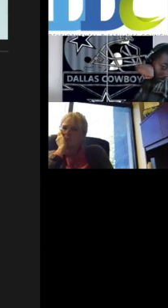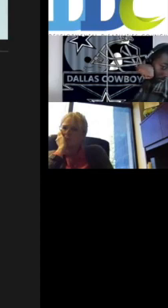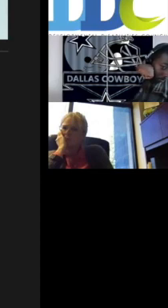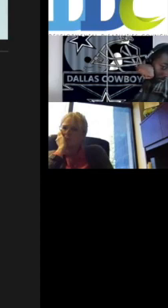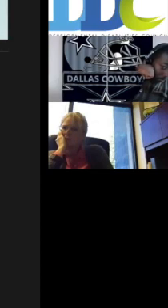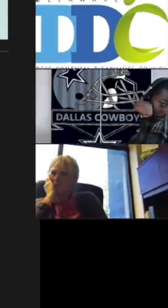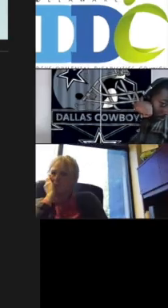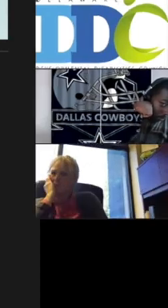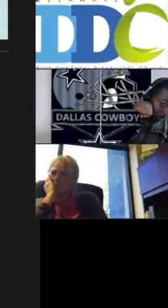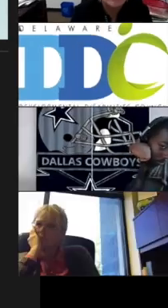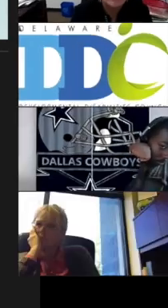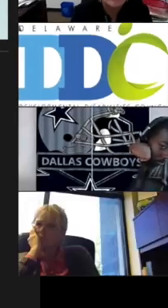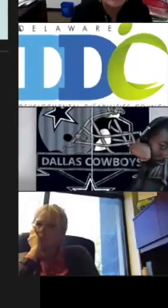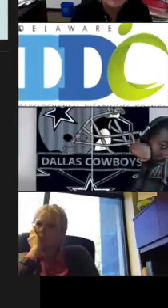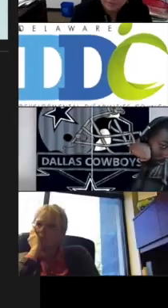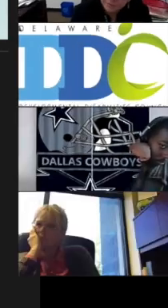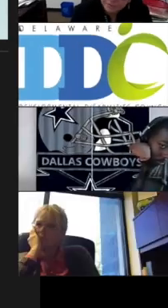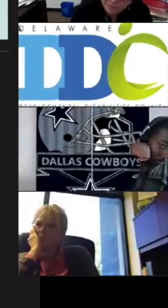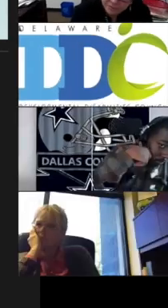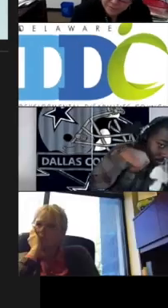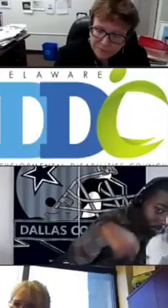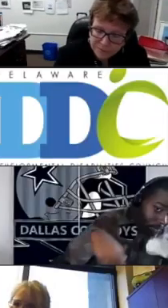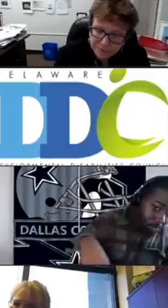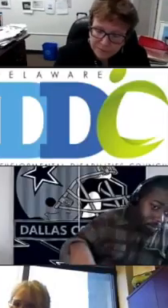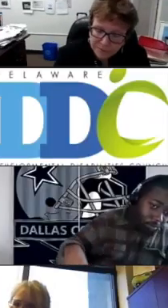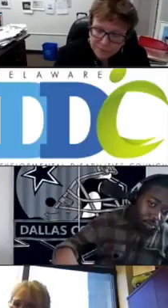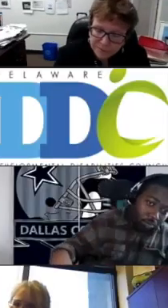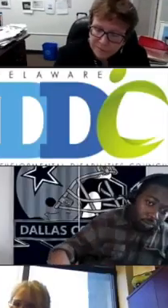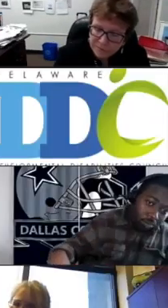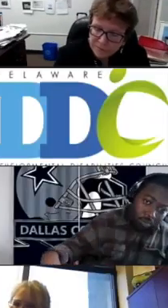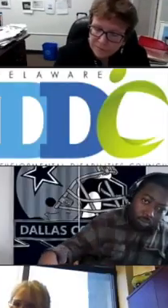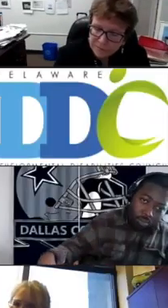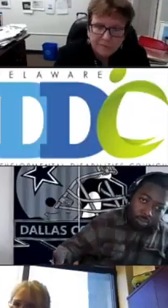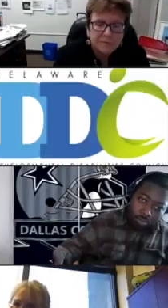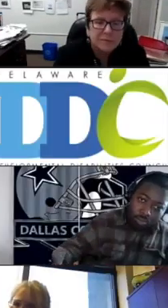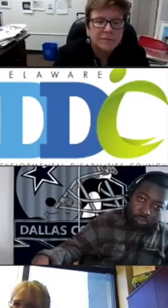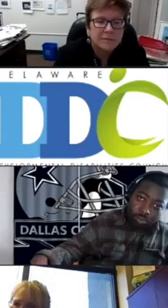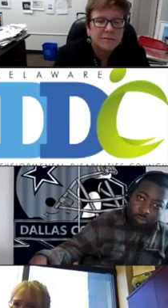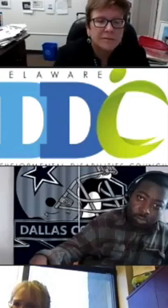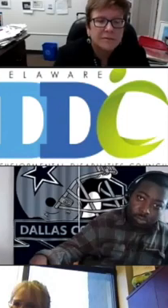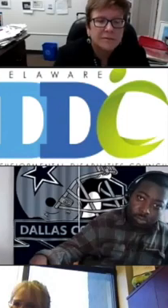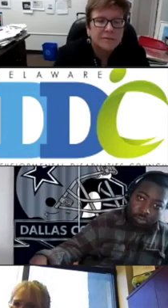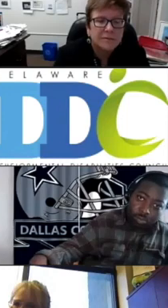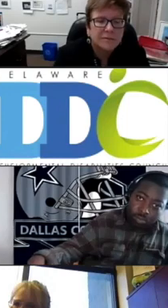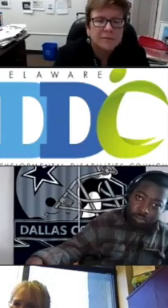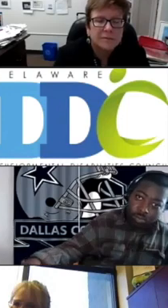is customizable so that an organization that wants to drop in its own logo can do so.